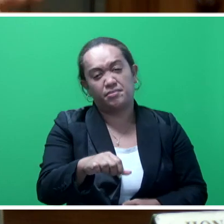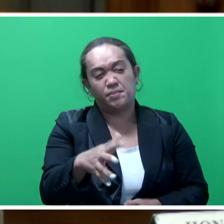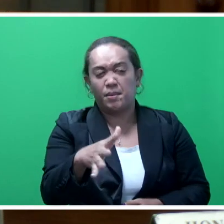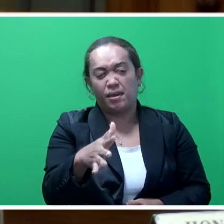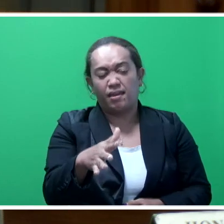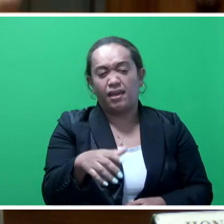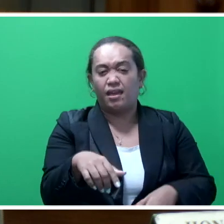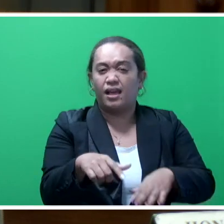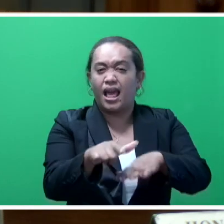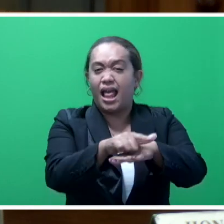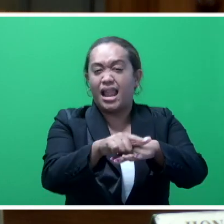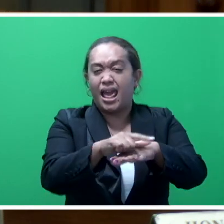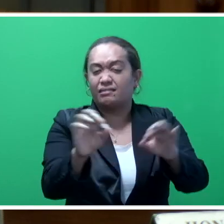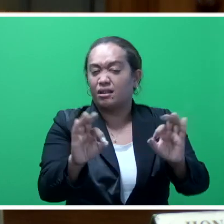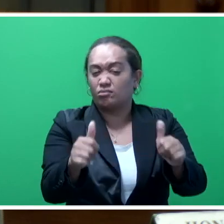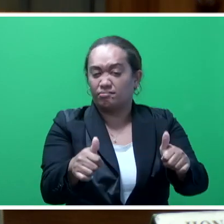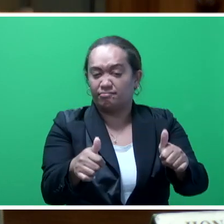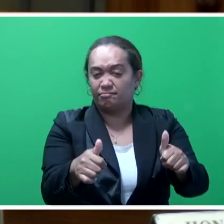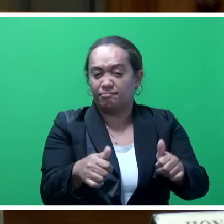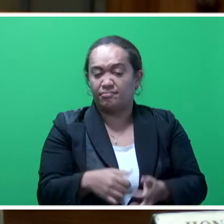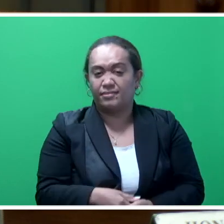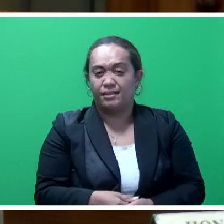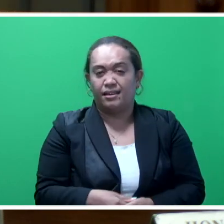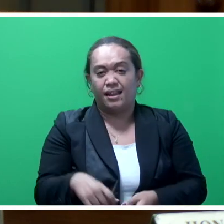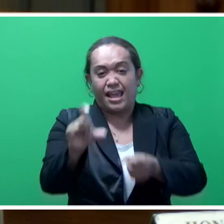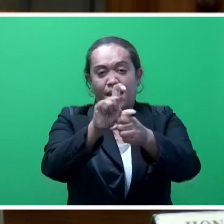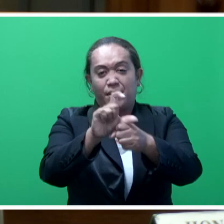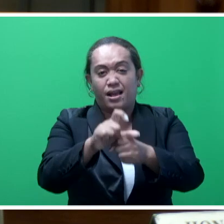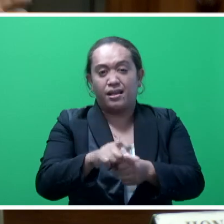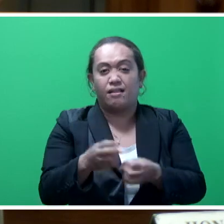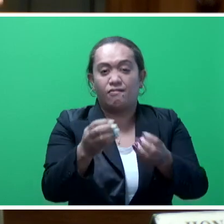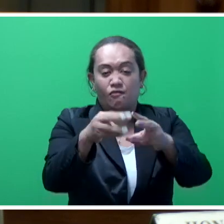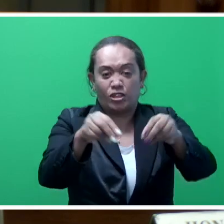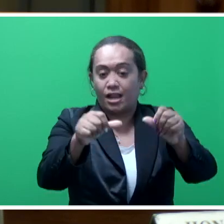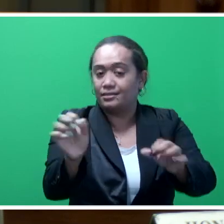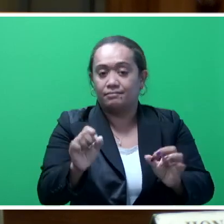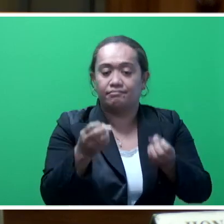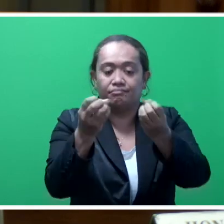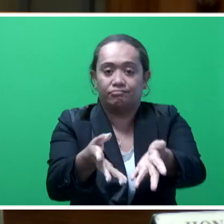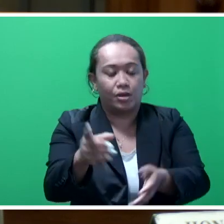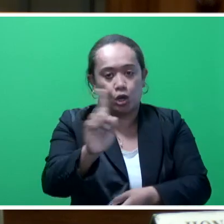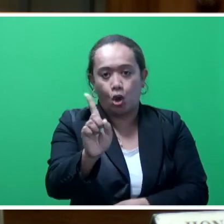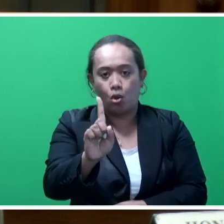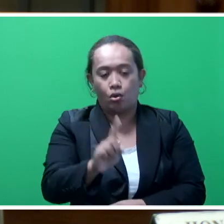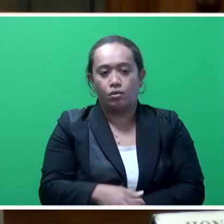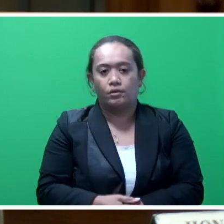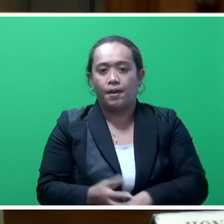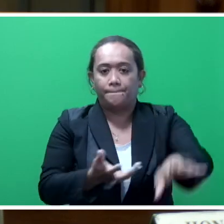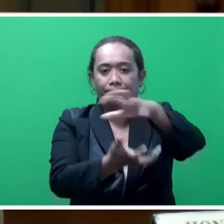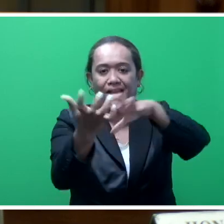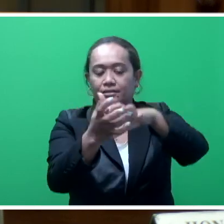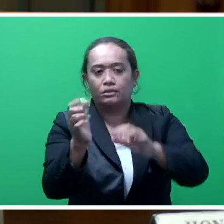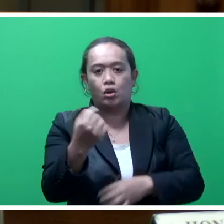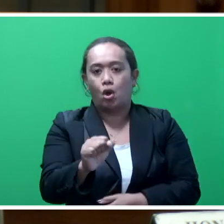inorganic fertilizers are applied, and therefore then it gets mixed with the organic turmeric. So